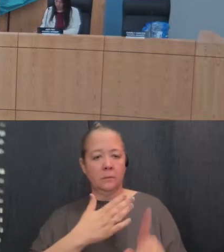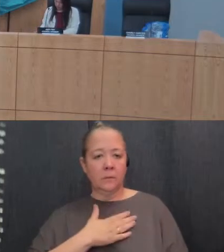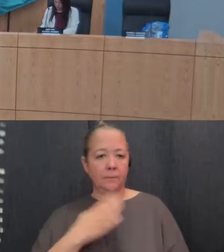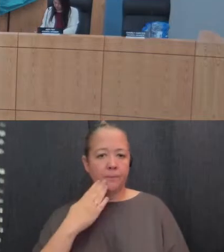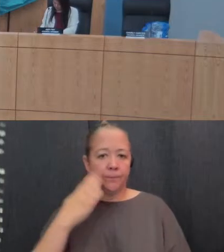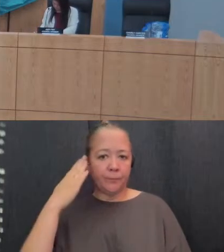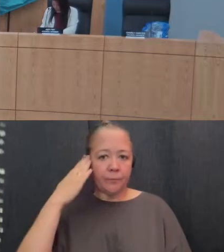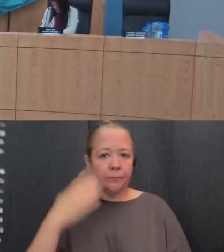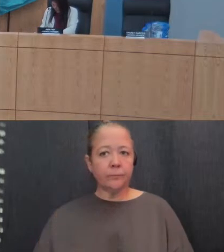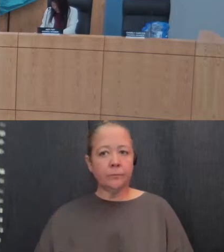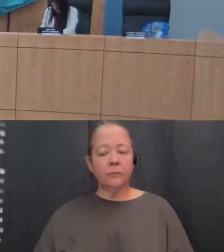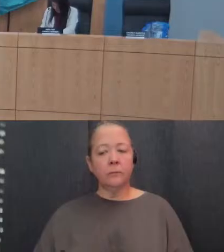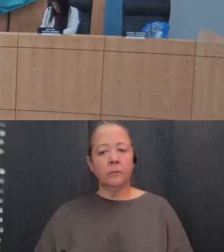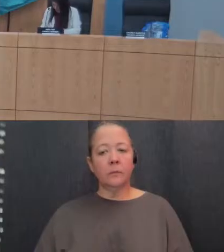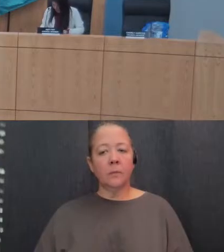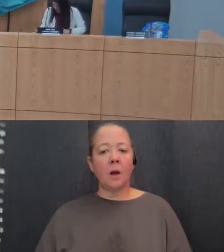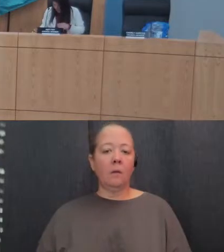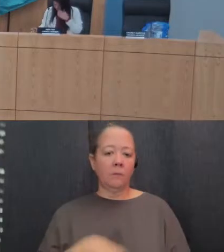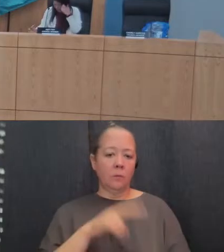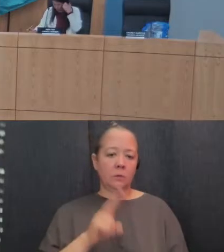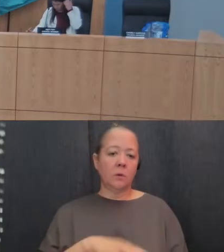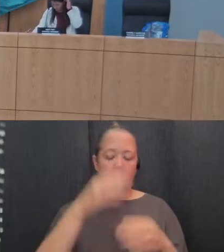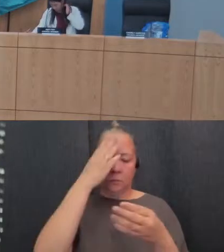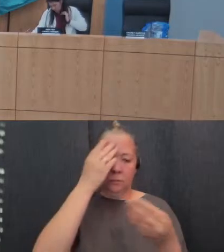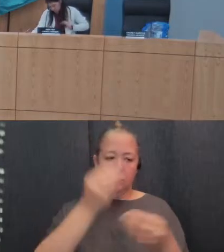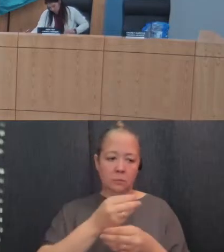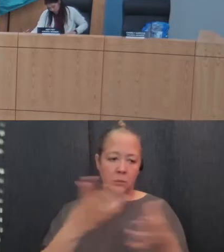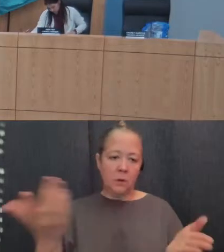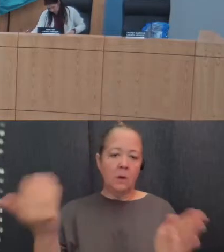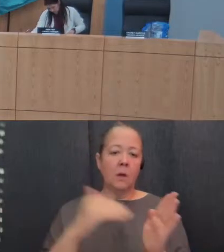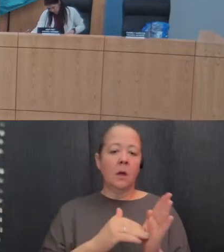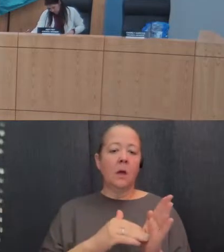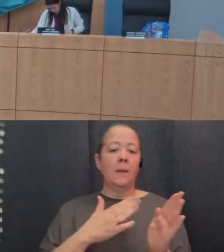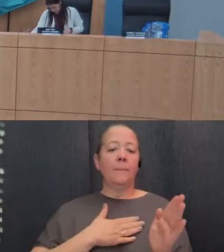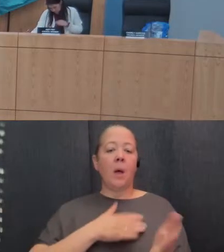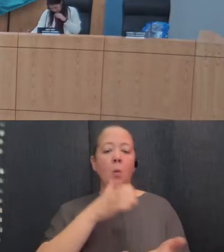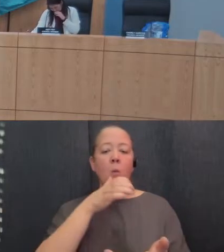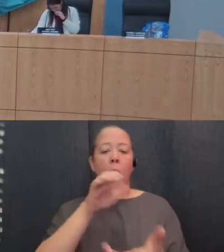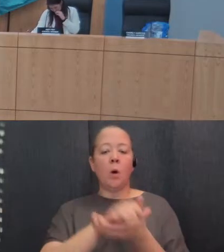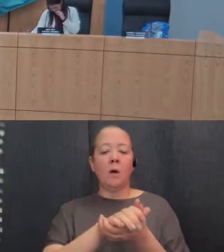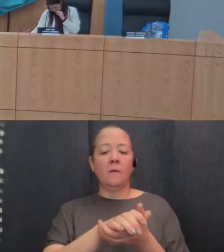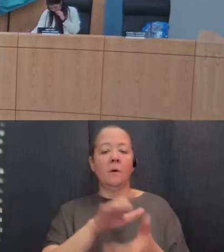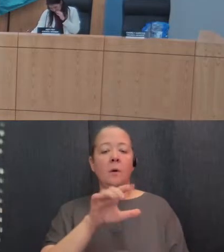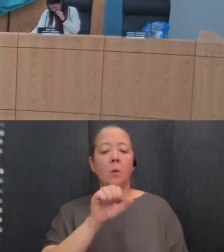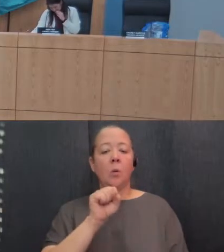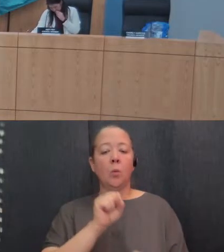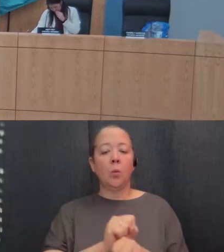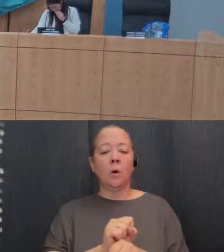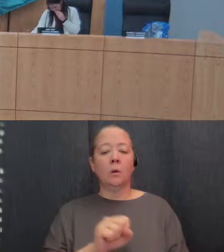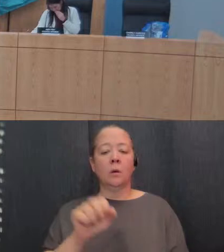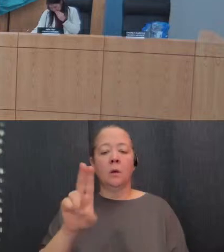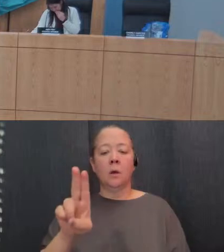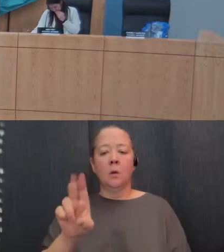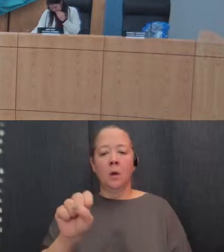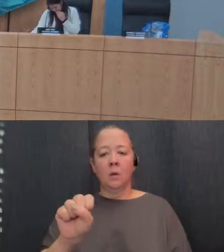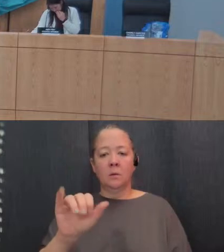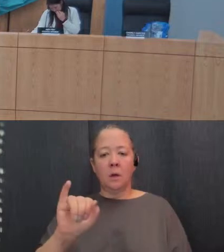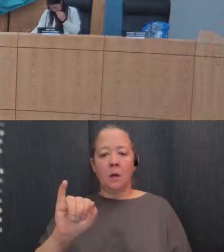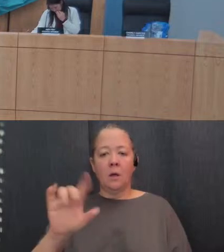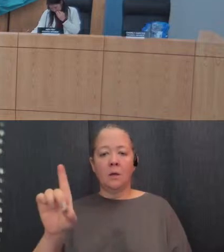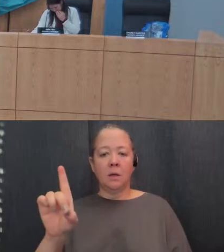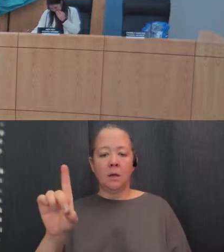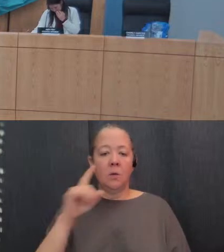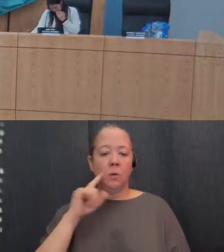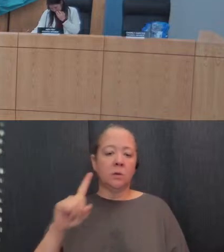that my wife, who worked at USID, was the first to be doged by the administration over a